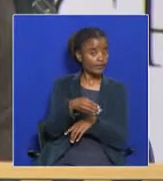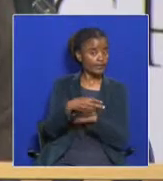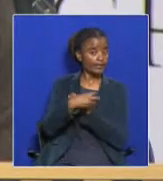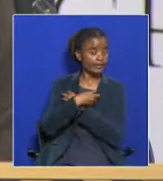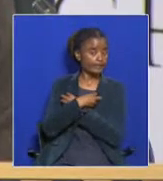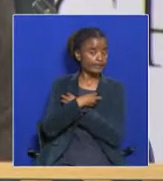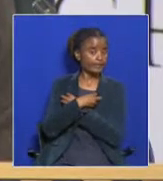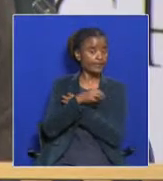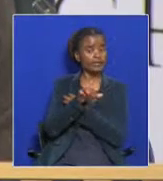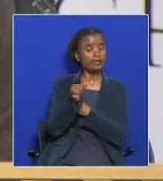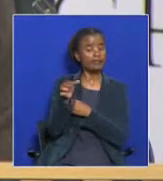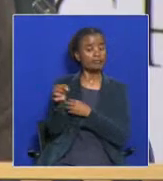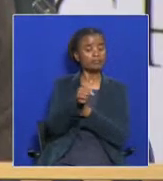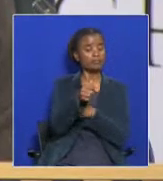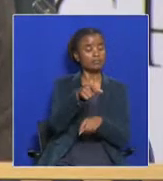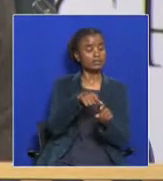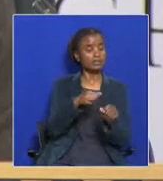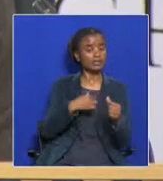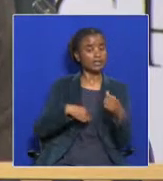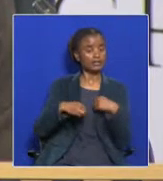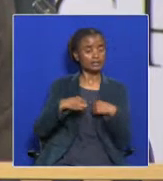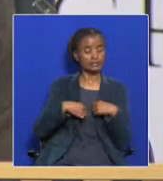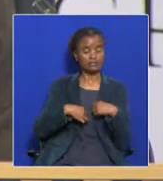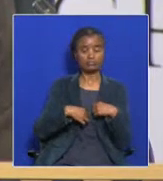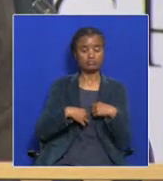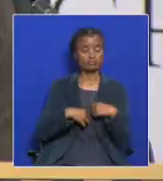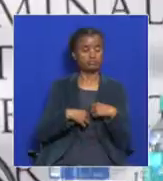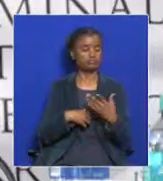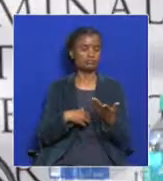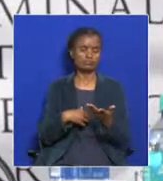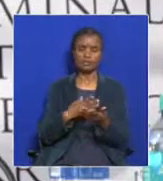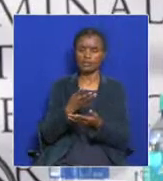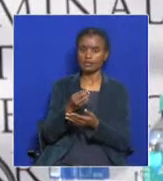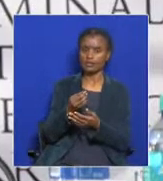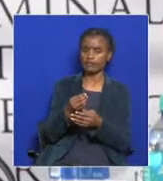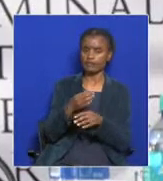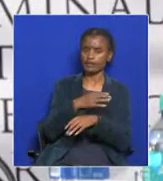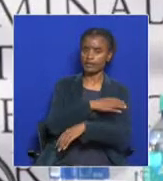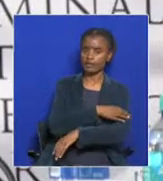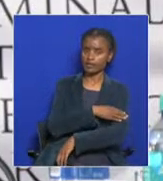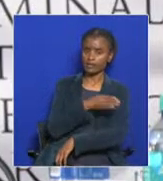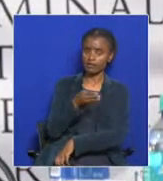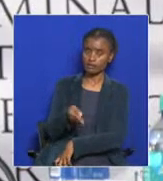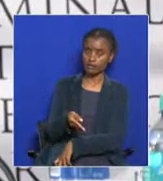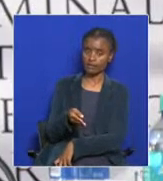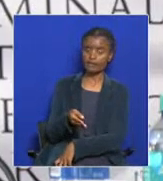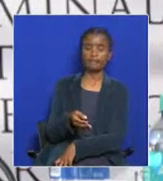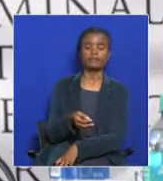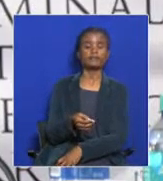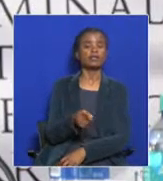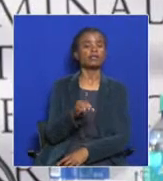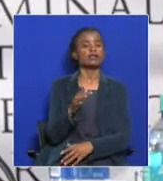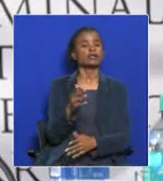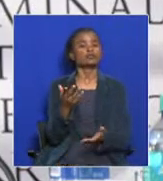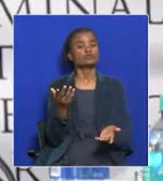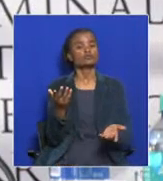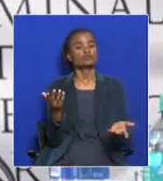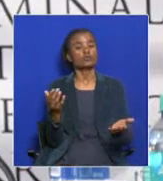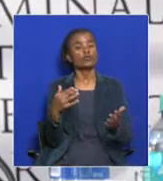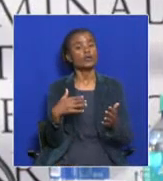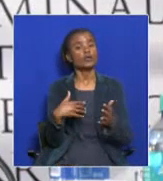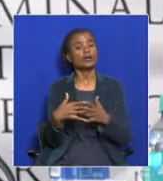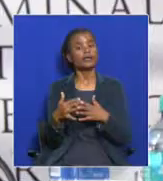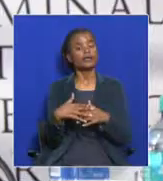There would have been a captain that was there. Okay. Yes. Now, any challenges that Warrant Officer Mpangase